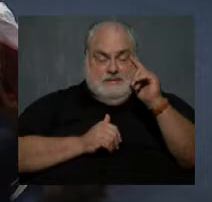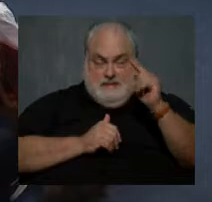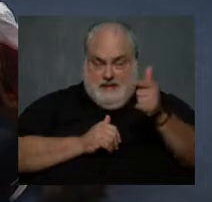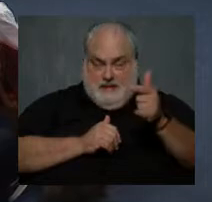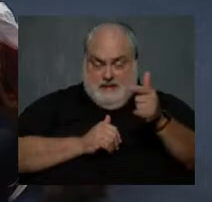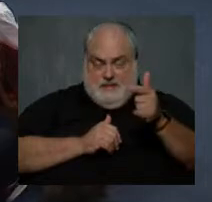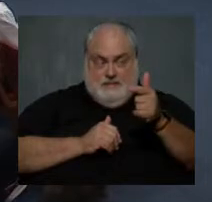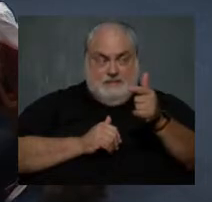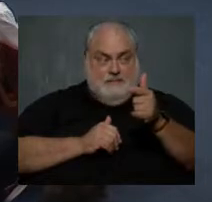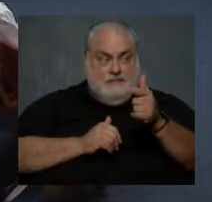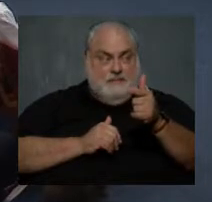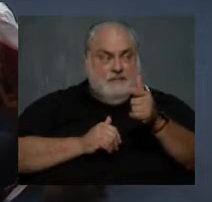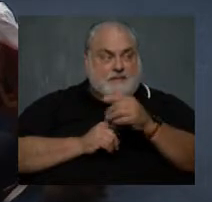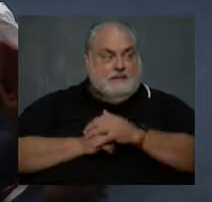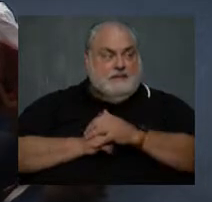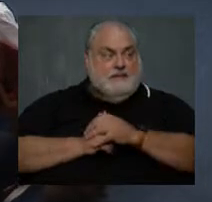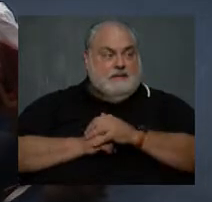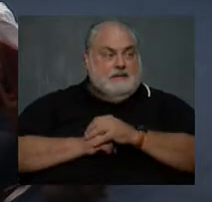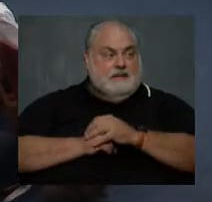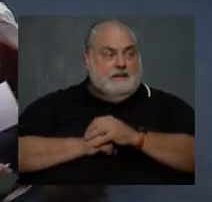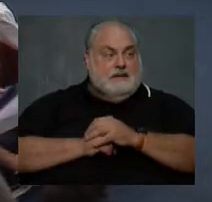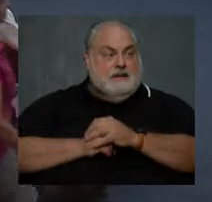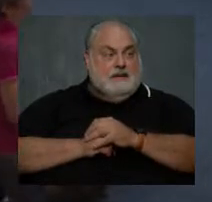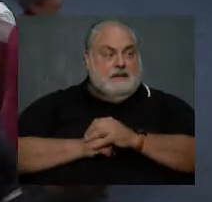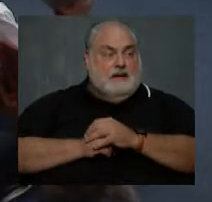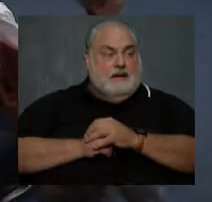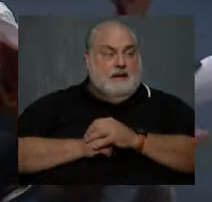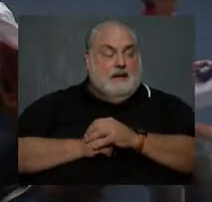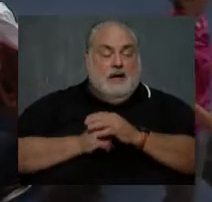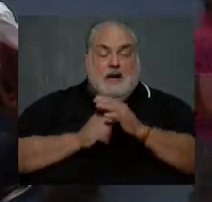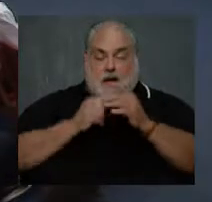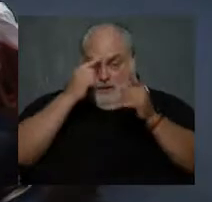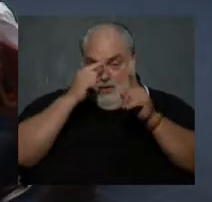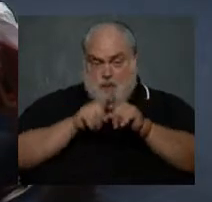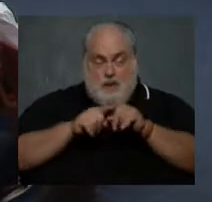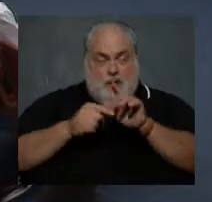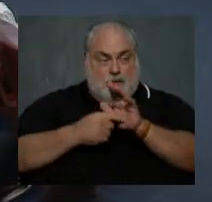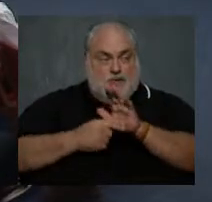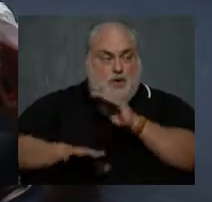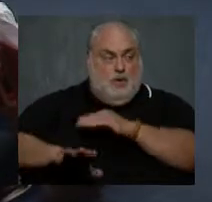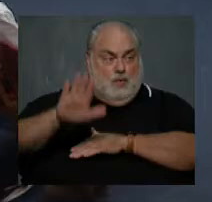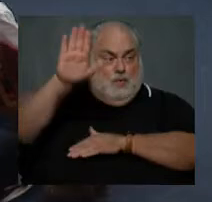seconded? Second. Those approve the consent agenda, raise your hand.